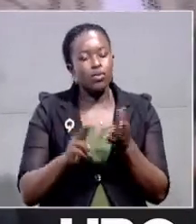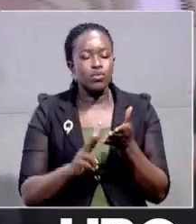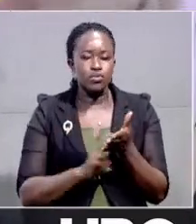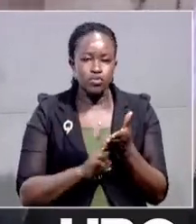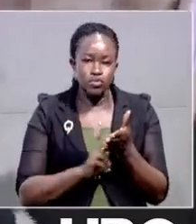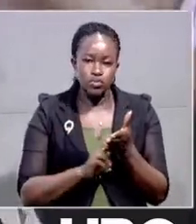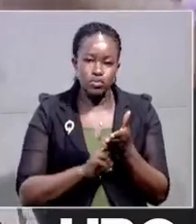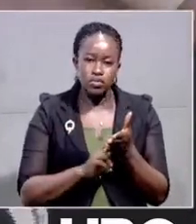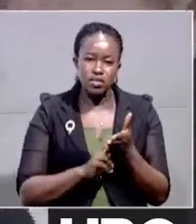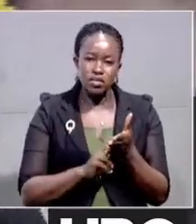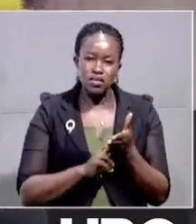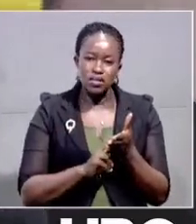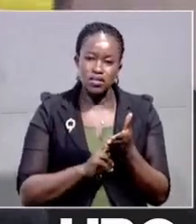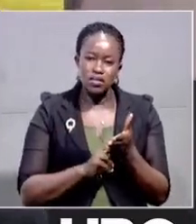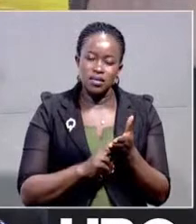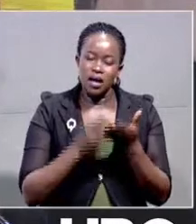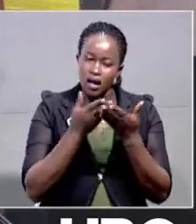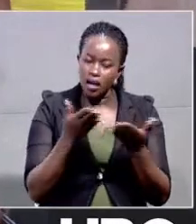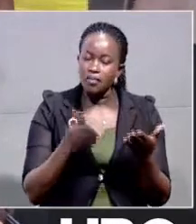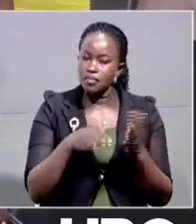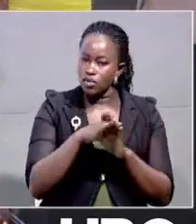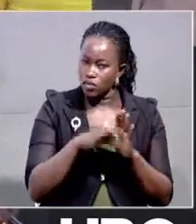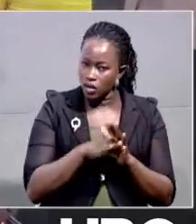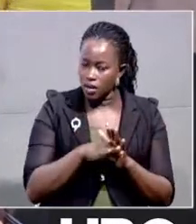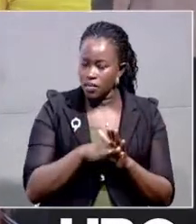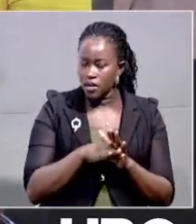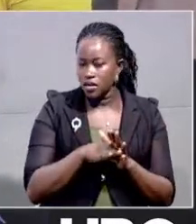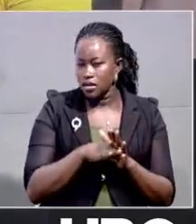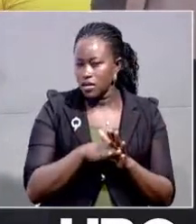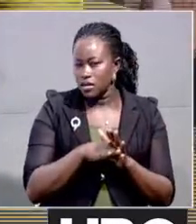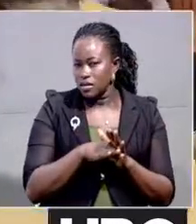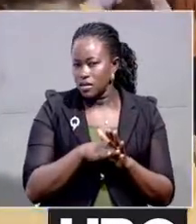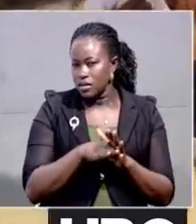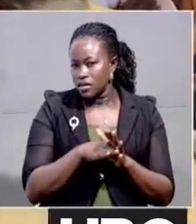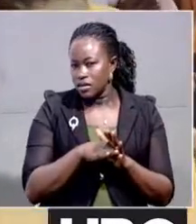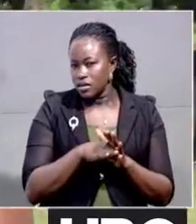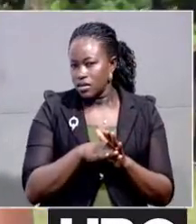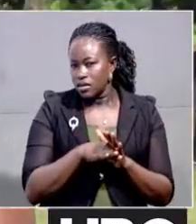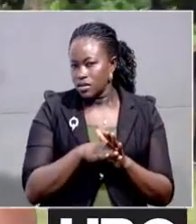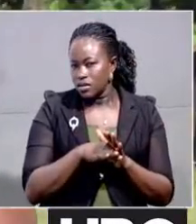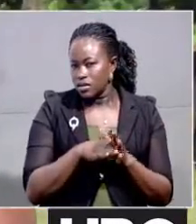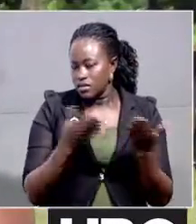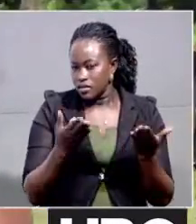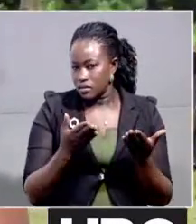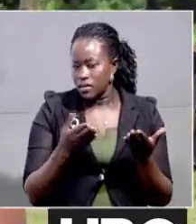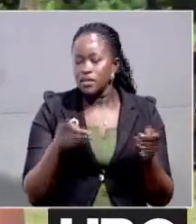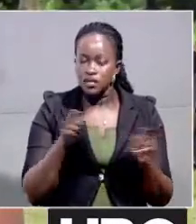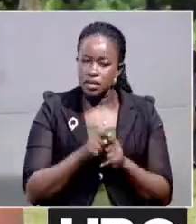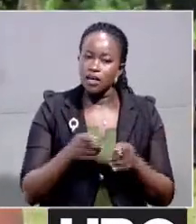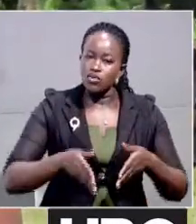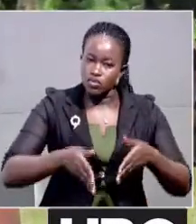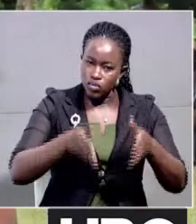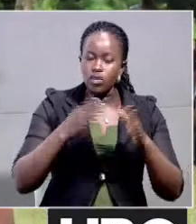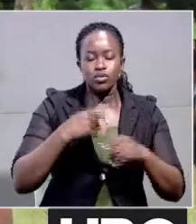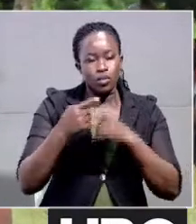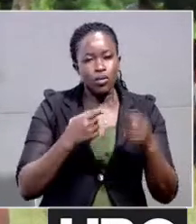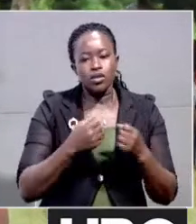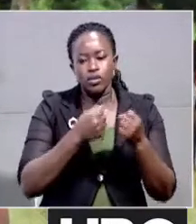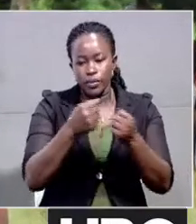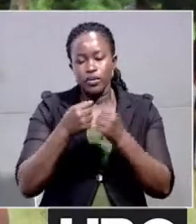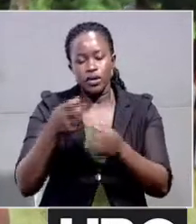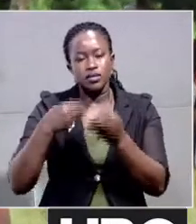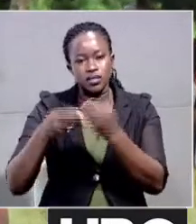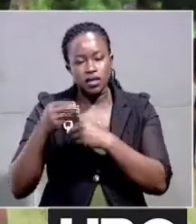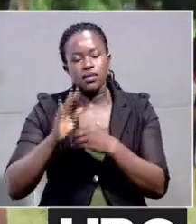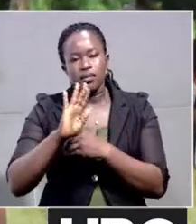newly constructed Tiringi Parisa and Kamonkoli Kumi Highway to market their goods. In our discussion, we realized some of them are just waiting